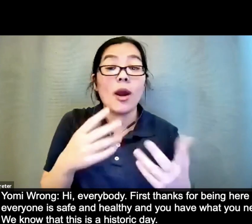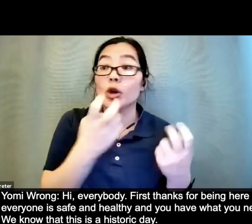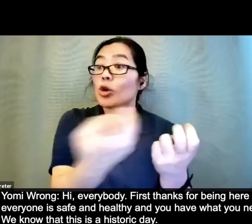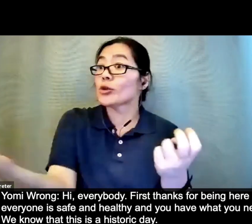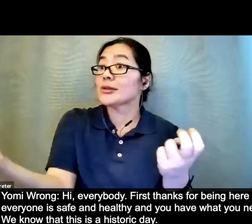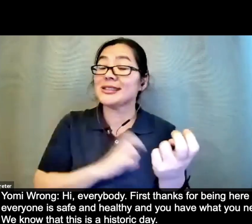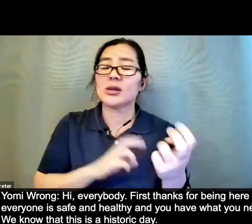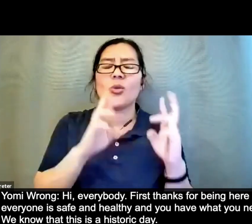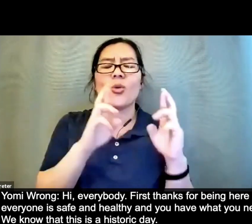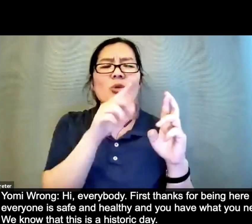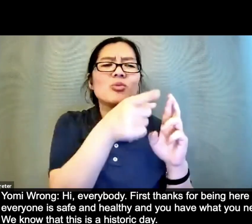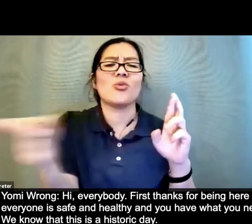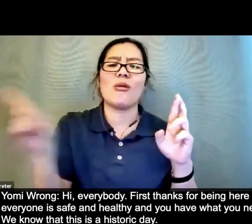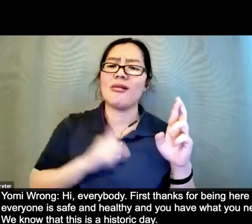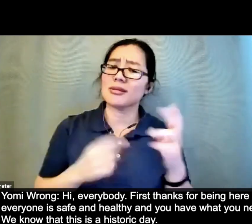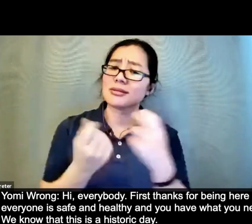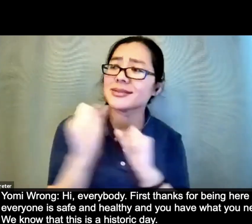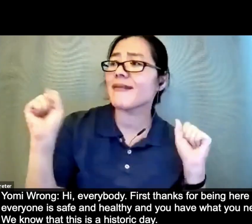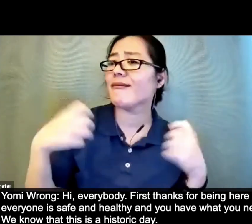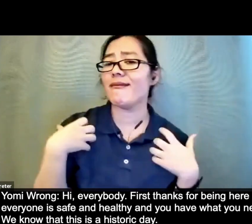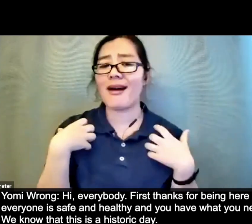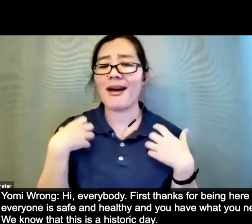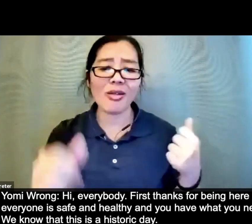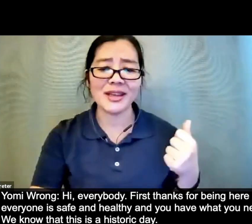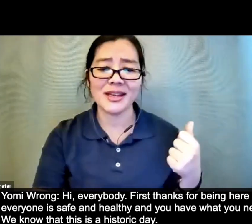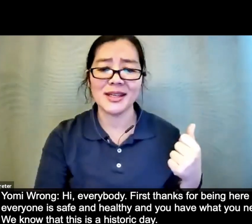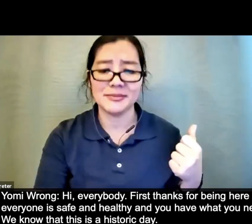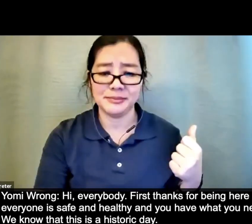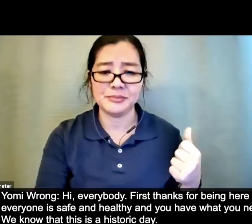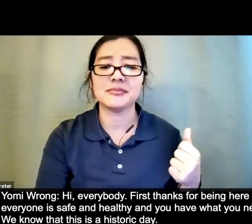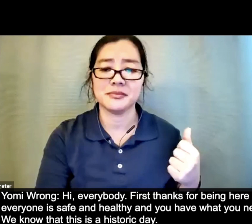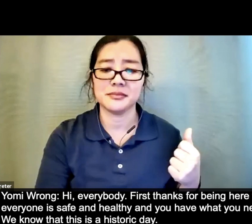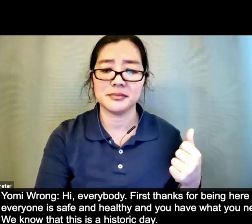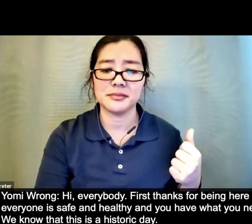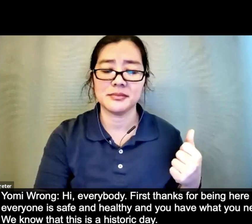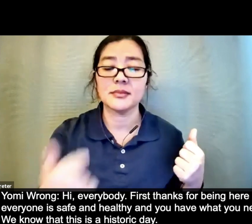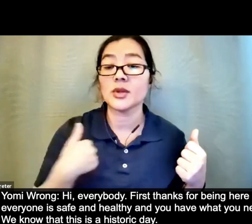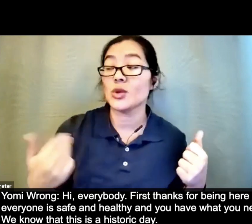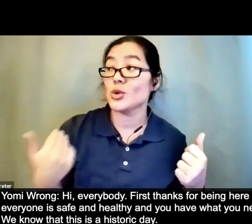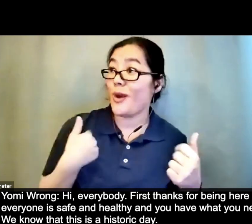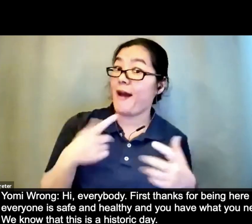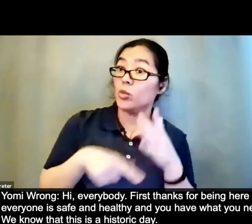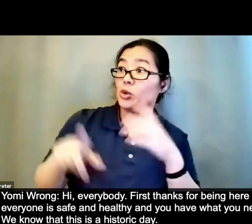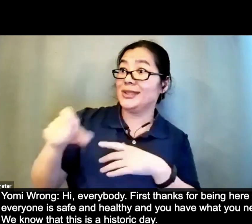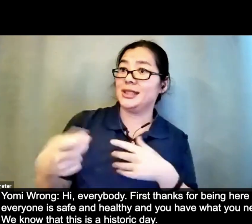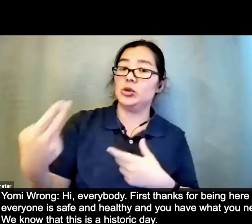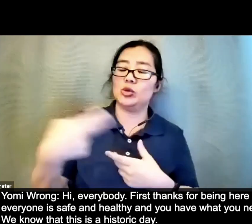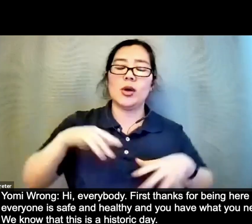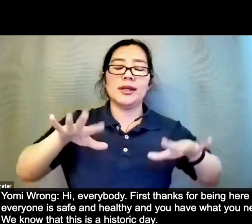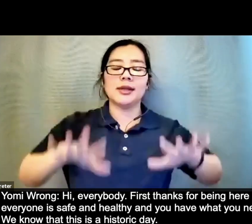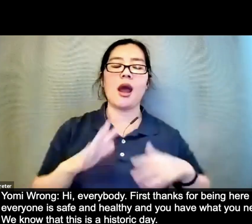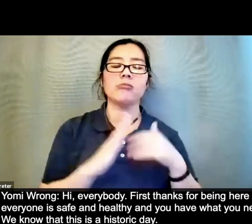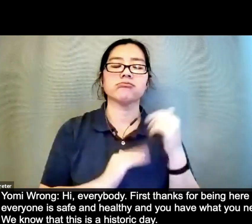is safe and healthy, and that you have what you need to be in this space with us. Thank you for being here. We know